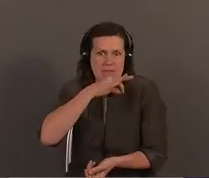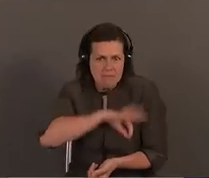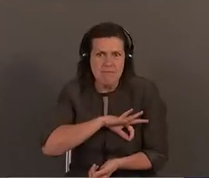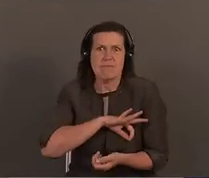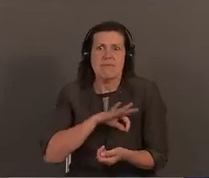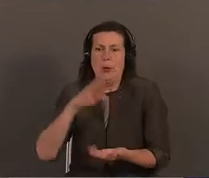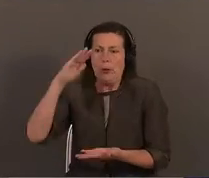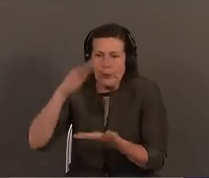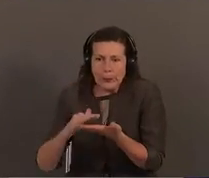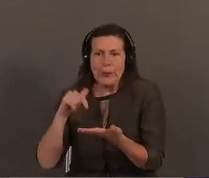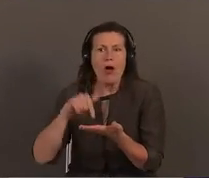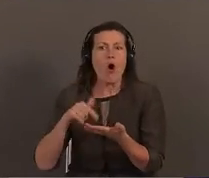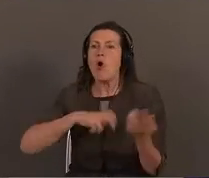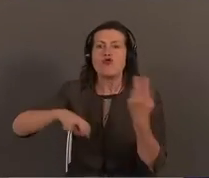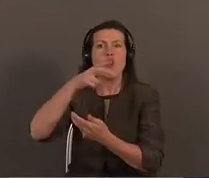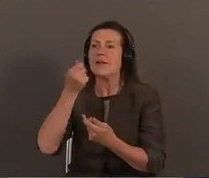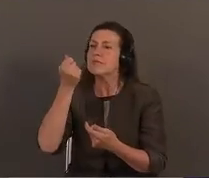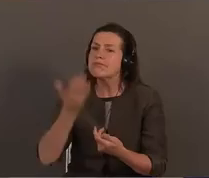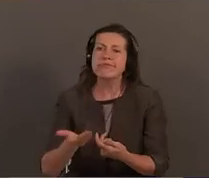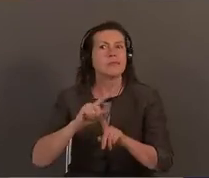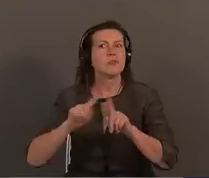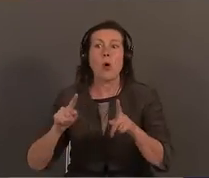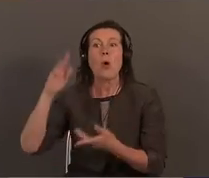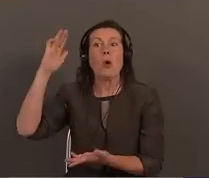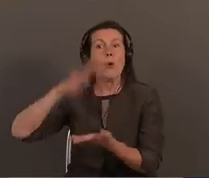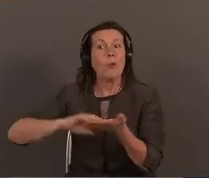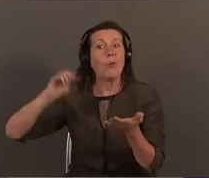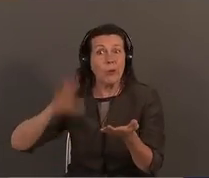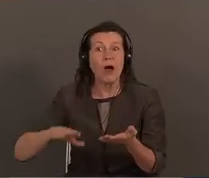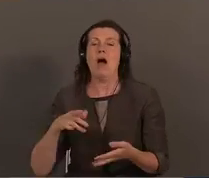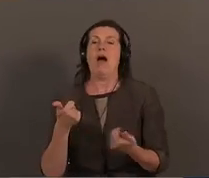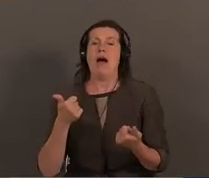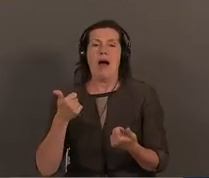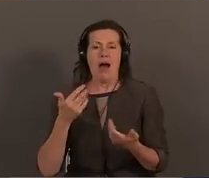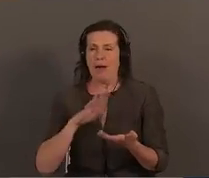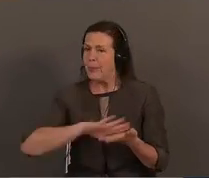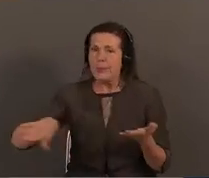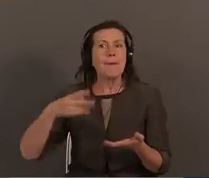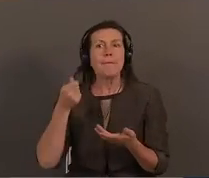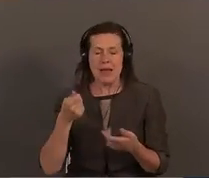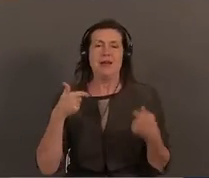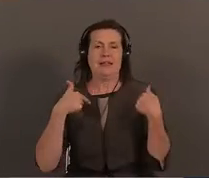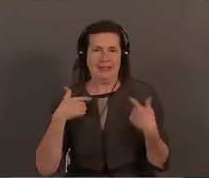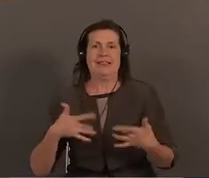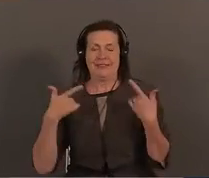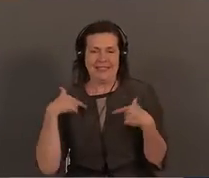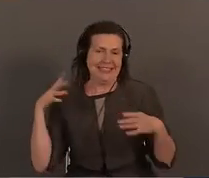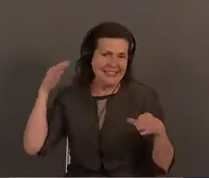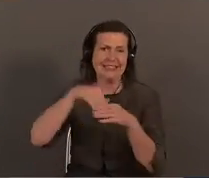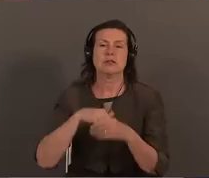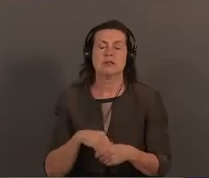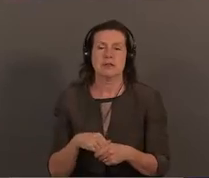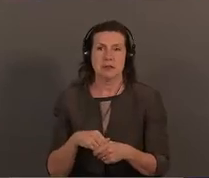of what the European Union is all about. Because when you touch consumers, when you touch their rights, when you touch their